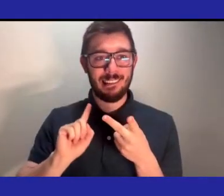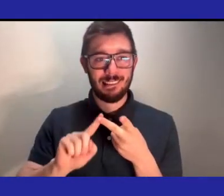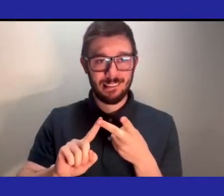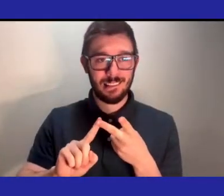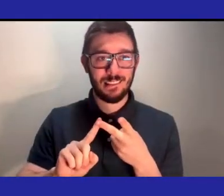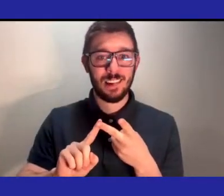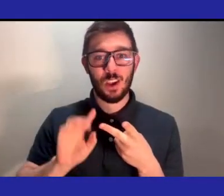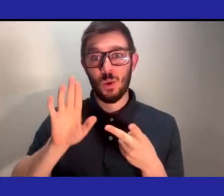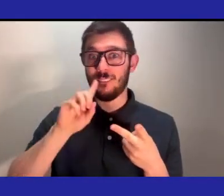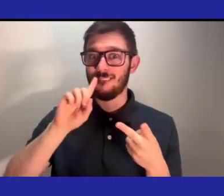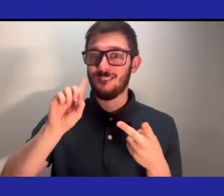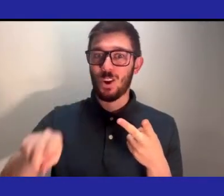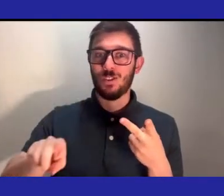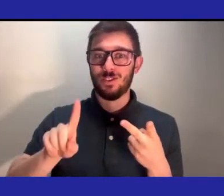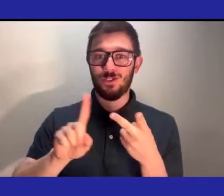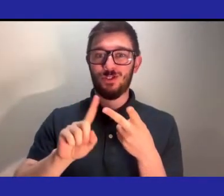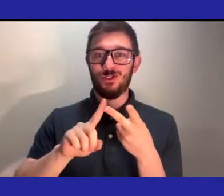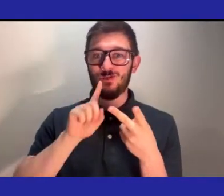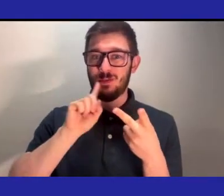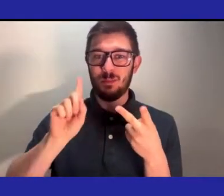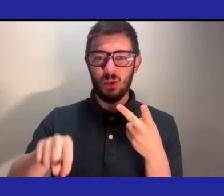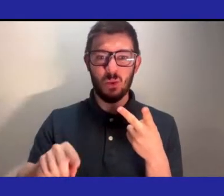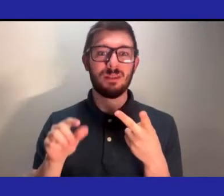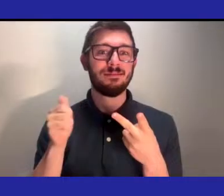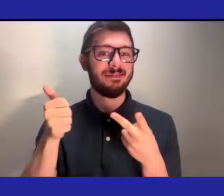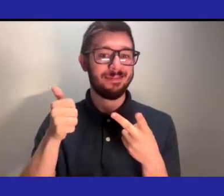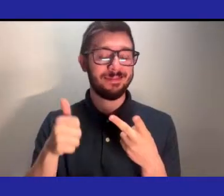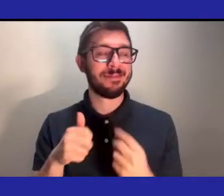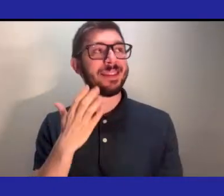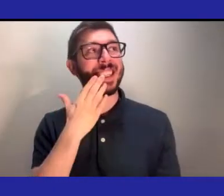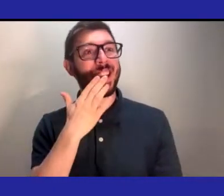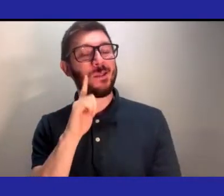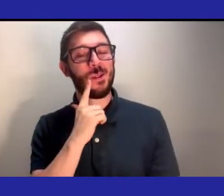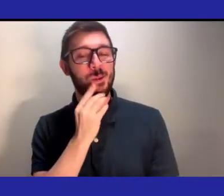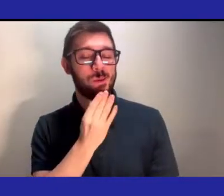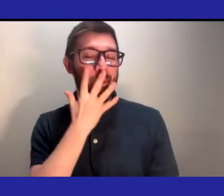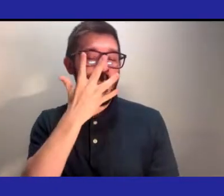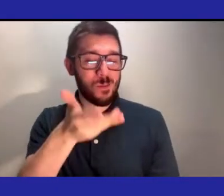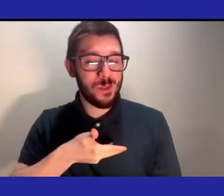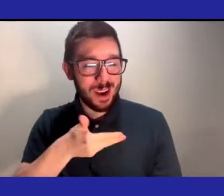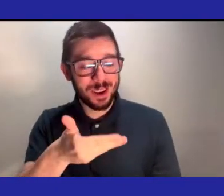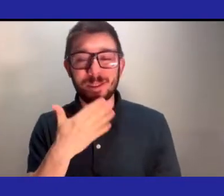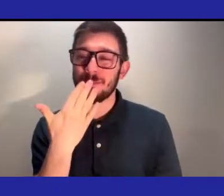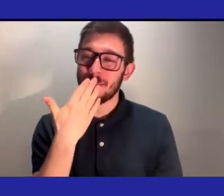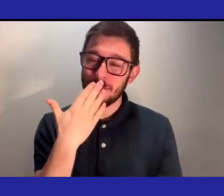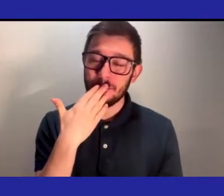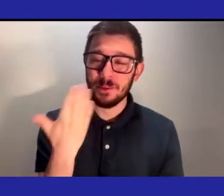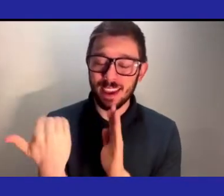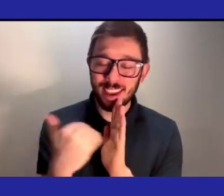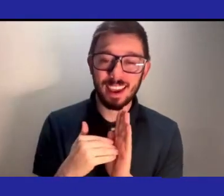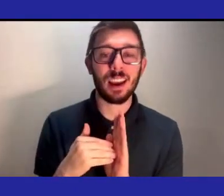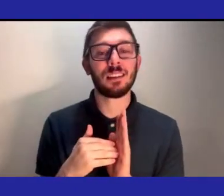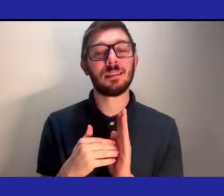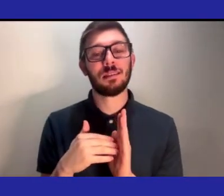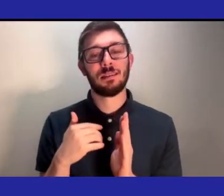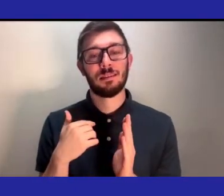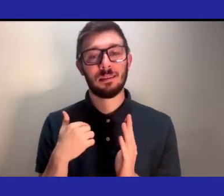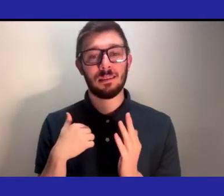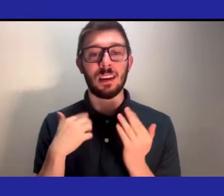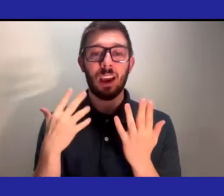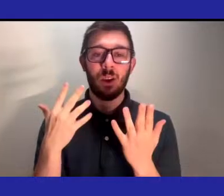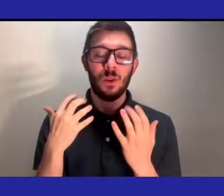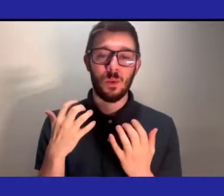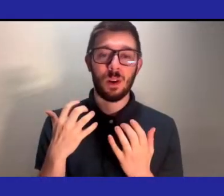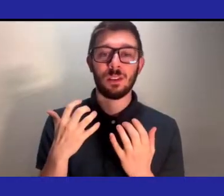report. So. Thank you for the warm welcome and good morning, everyone. Again, I'd like to bring Dr. Pulitzer. Dr.